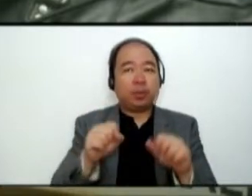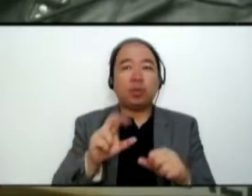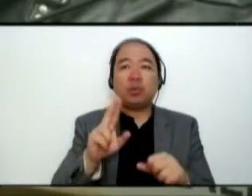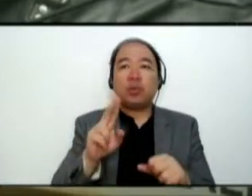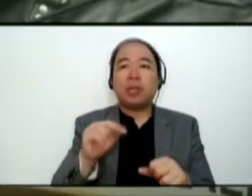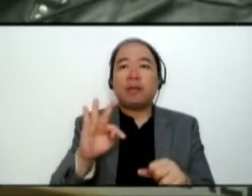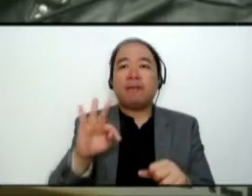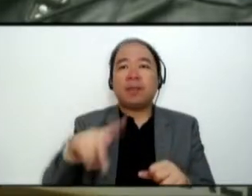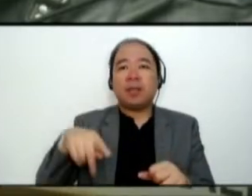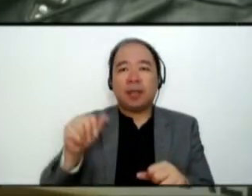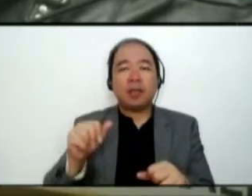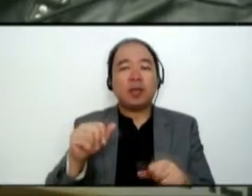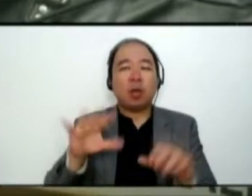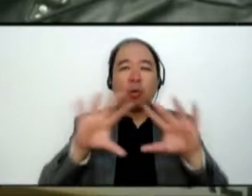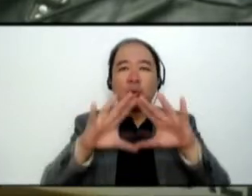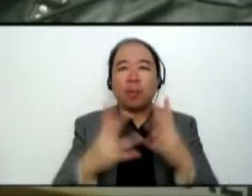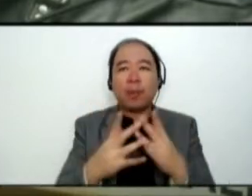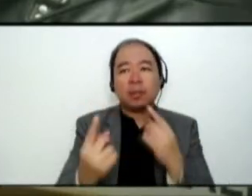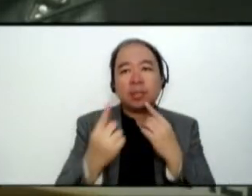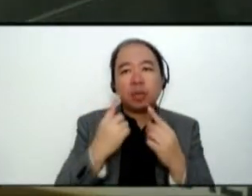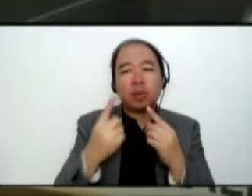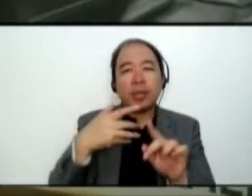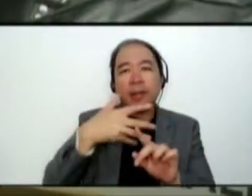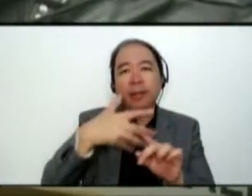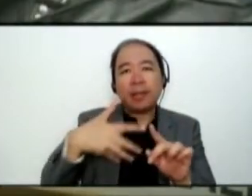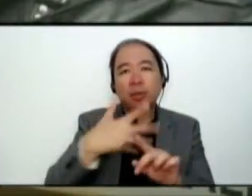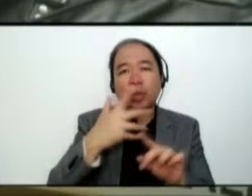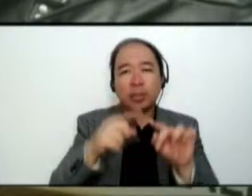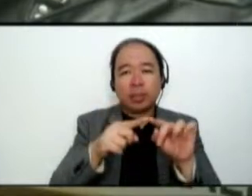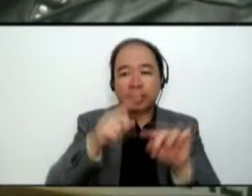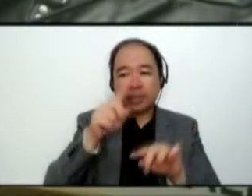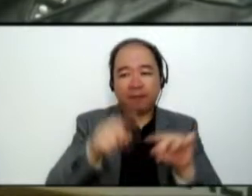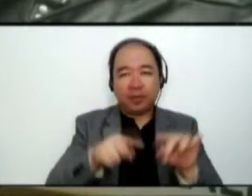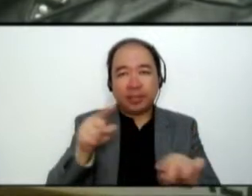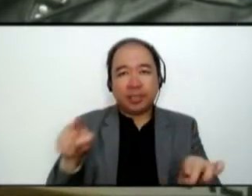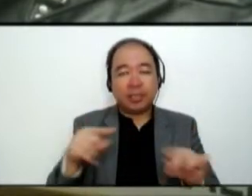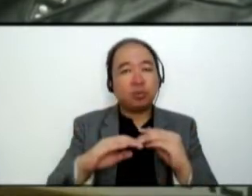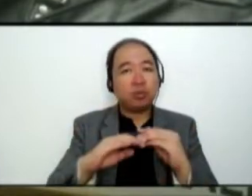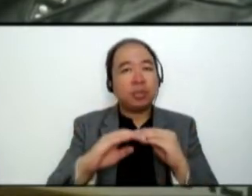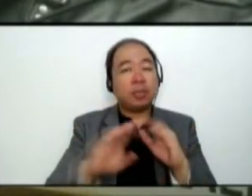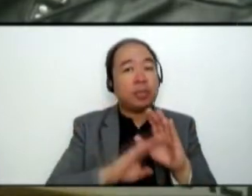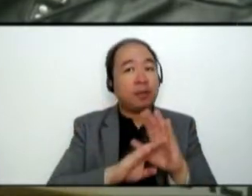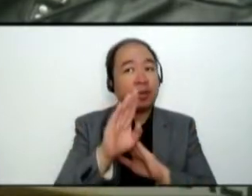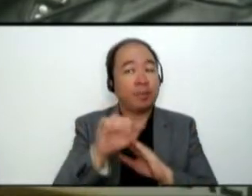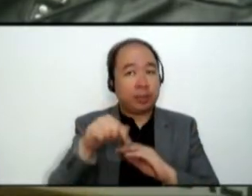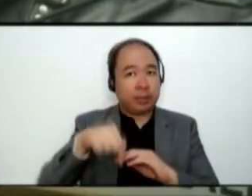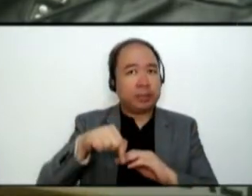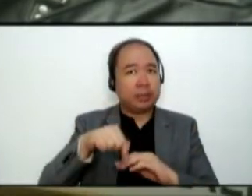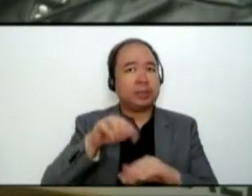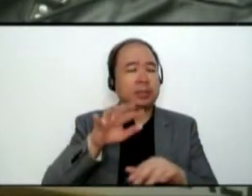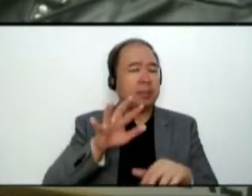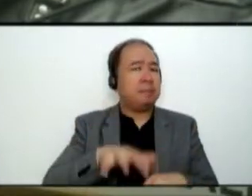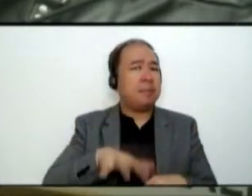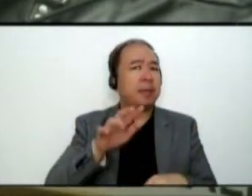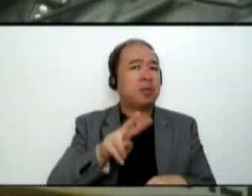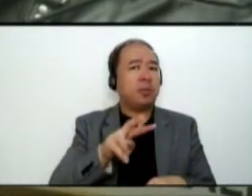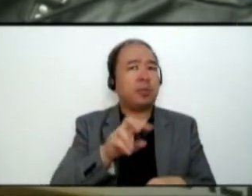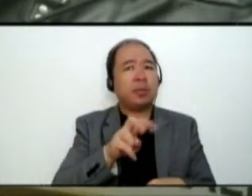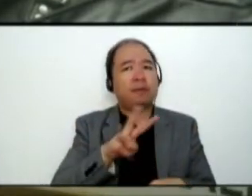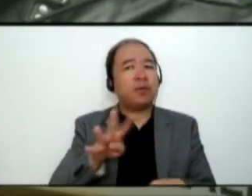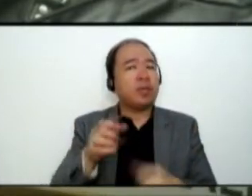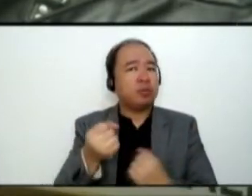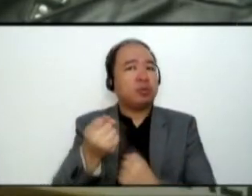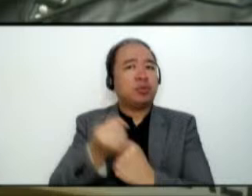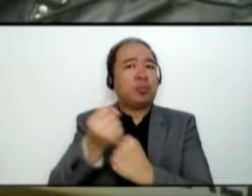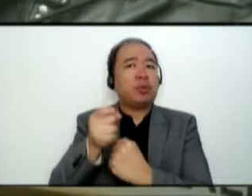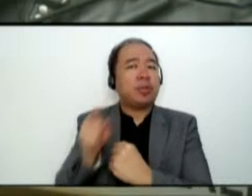Dialogue on Demographic Diversity and Sustainable Development in May this year as part of our contribution to the